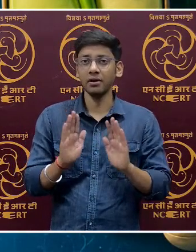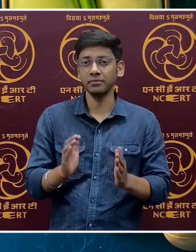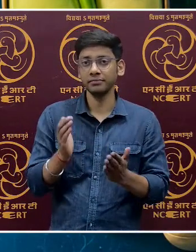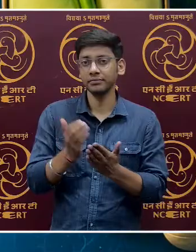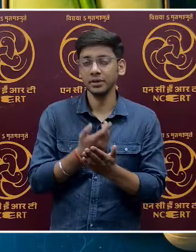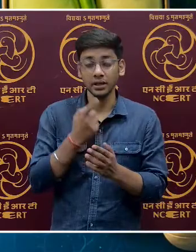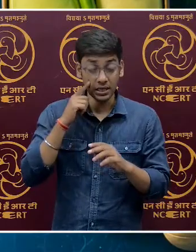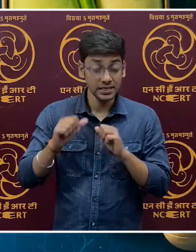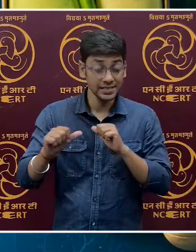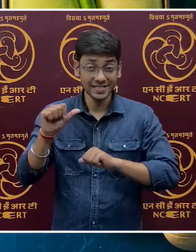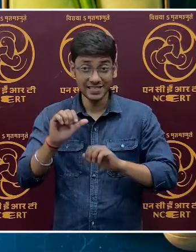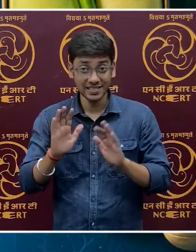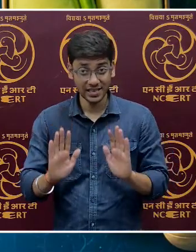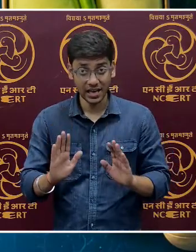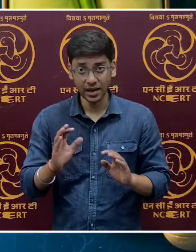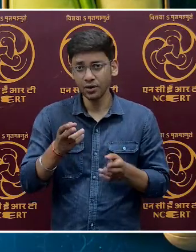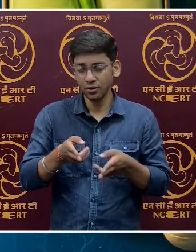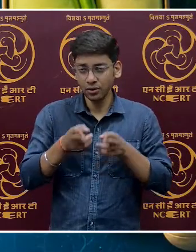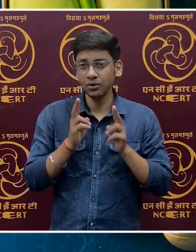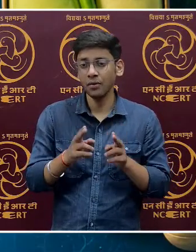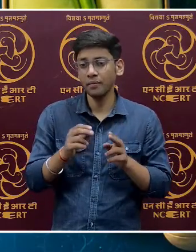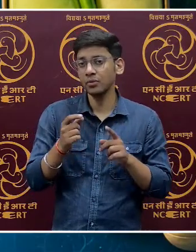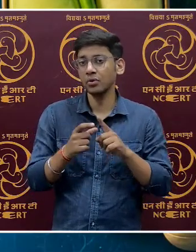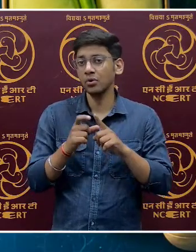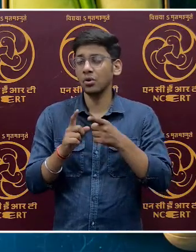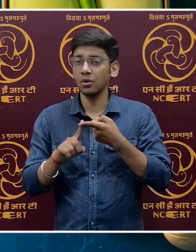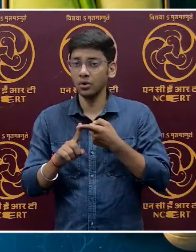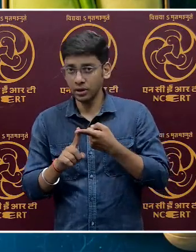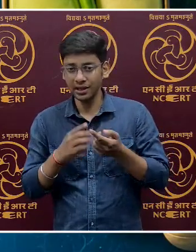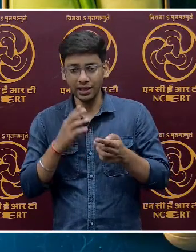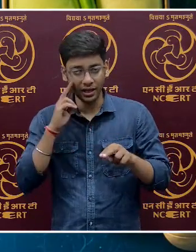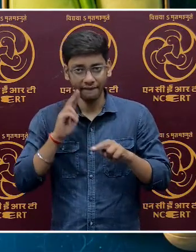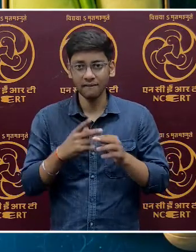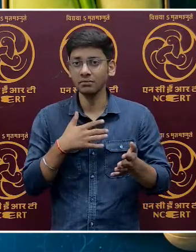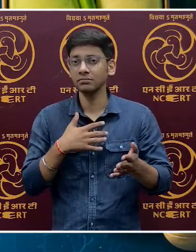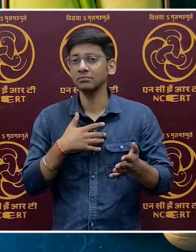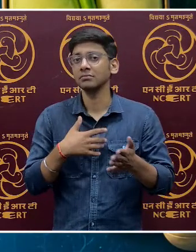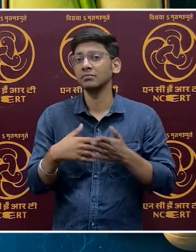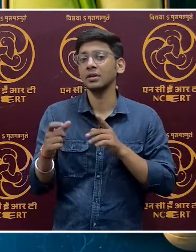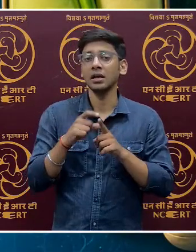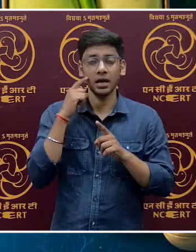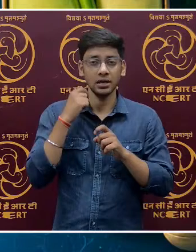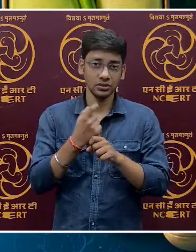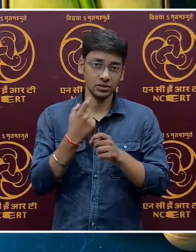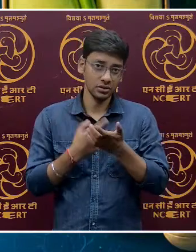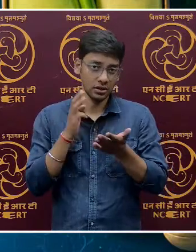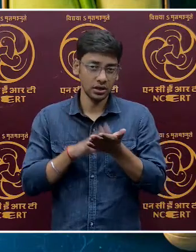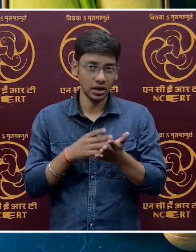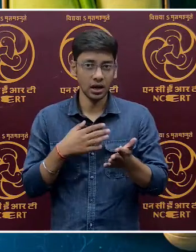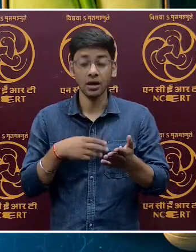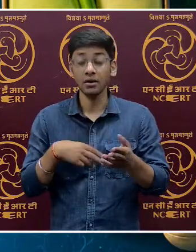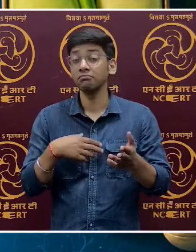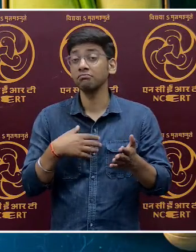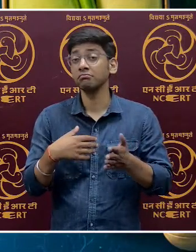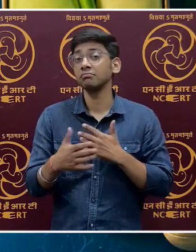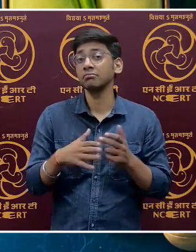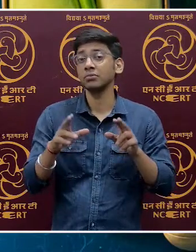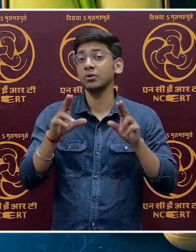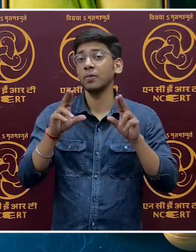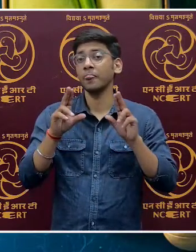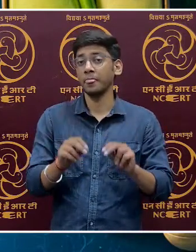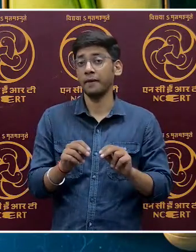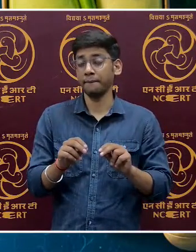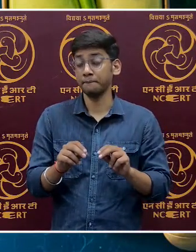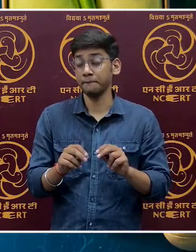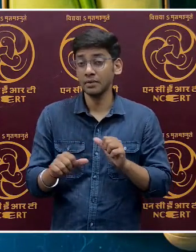in science the common quote is that without a label, diagram is not having its you can